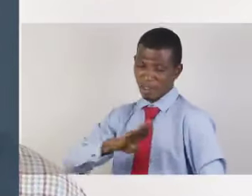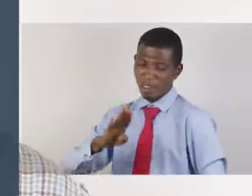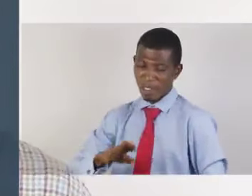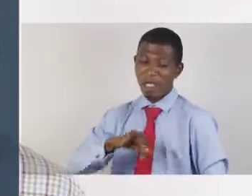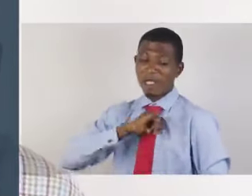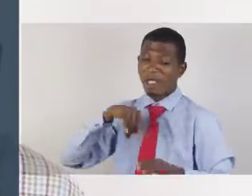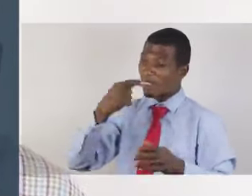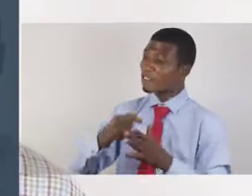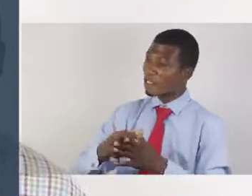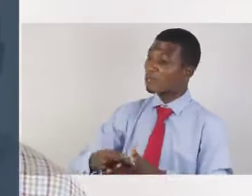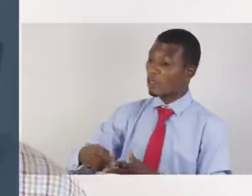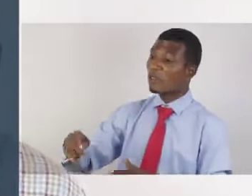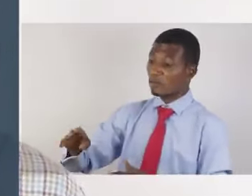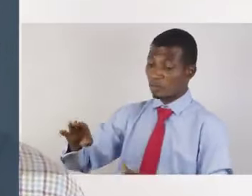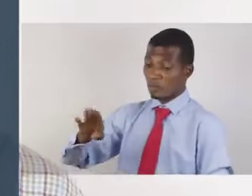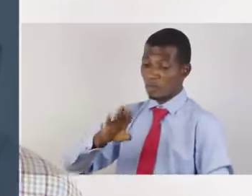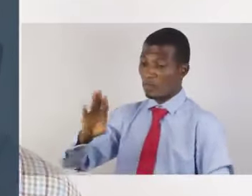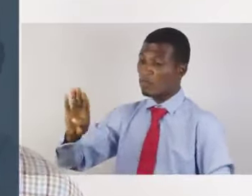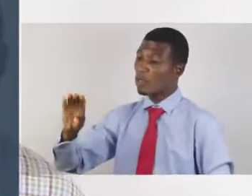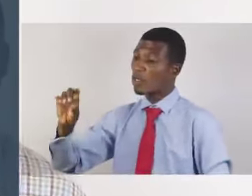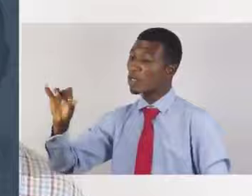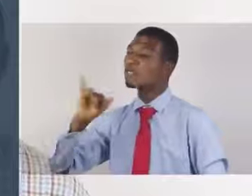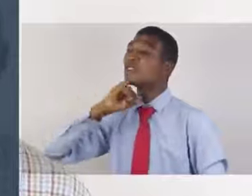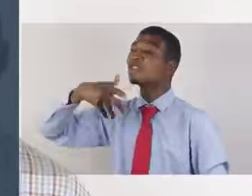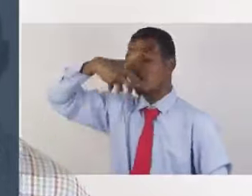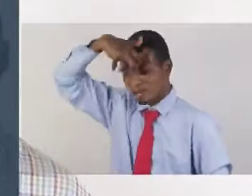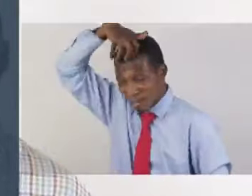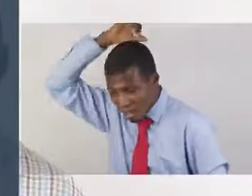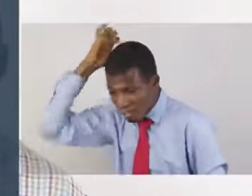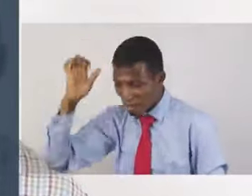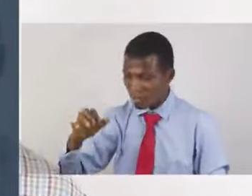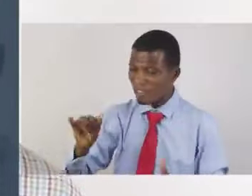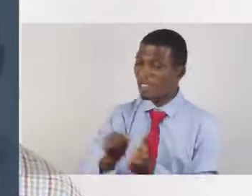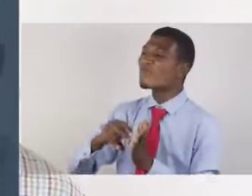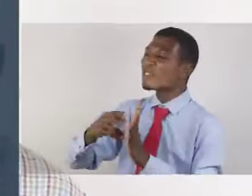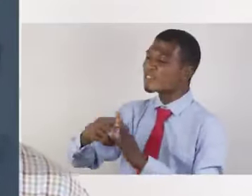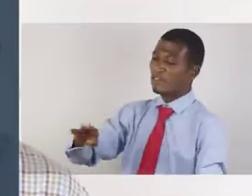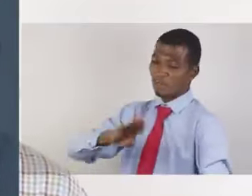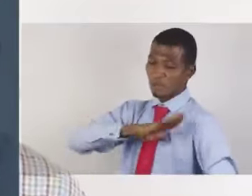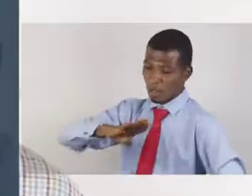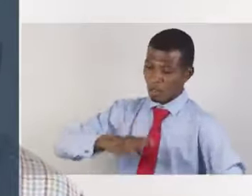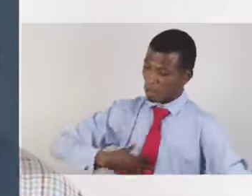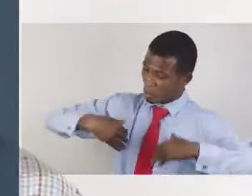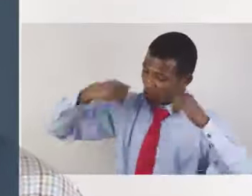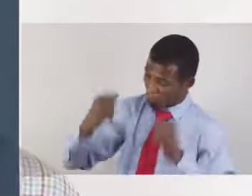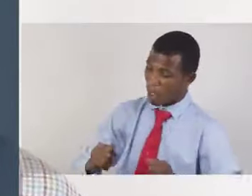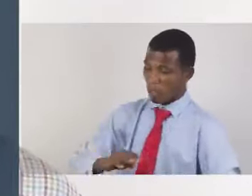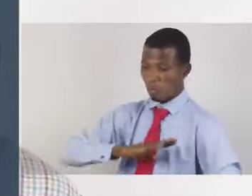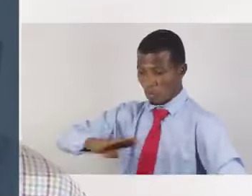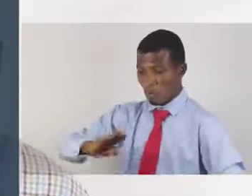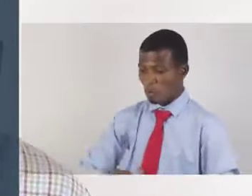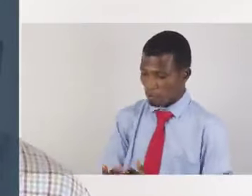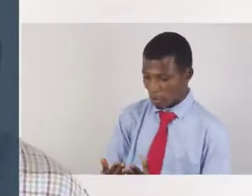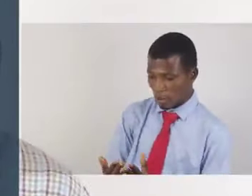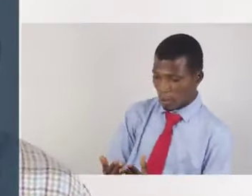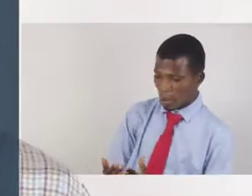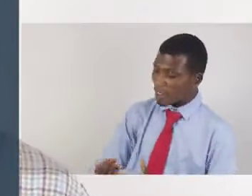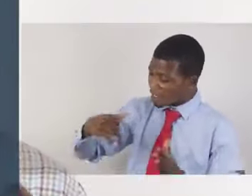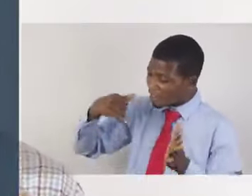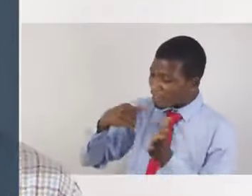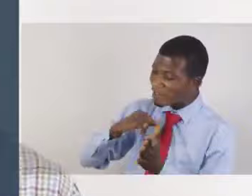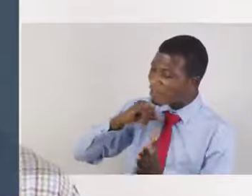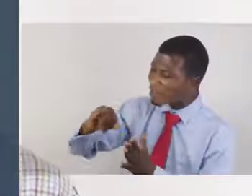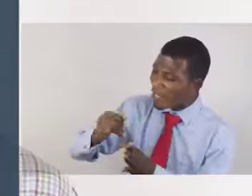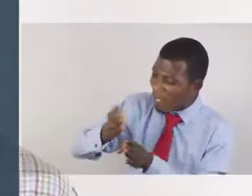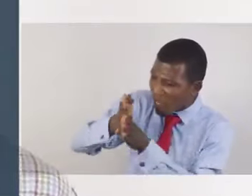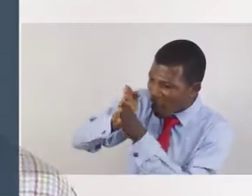say Bode is a lion. Now, meaning that Bode is intimidating, is courageous, is strong, and bold. So